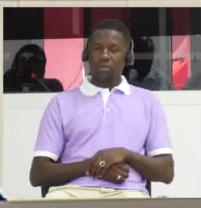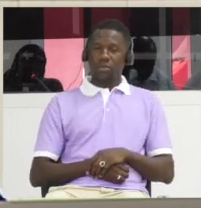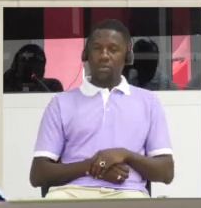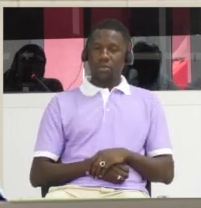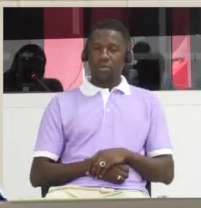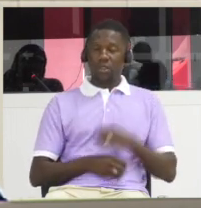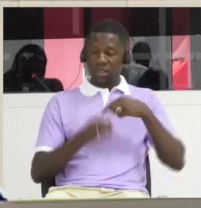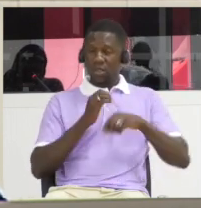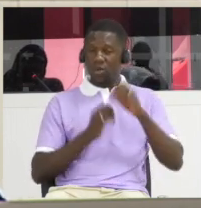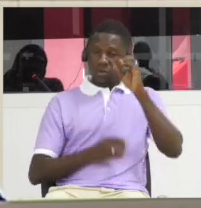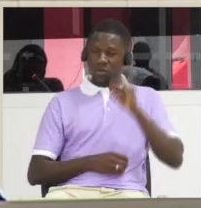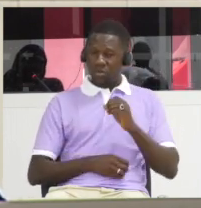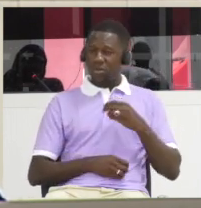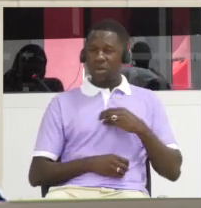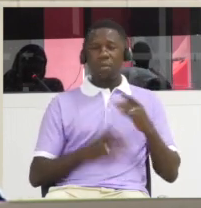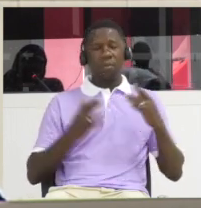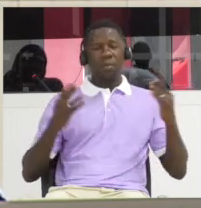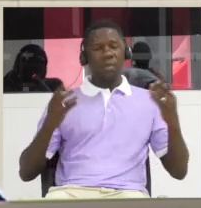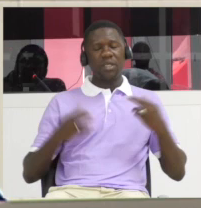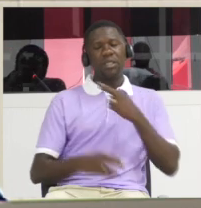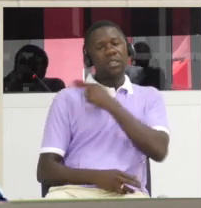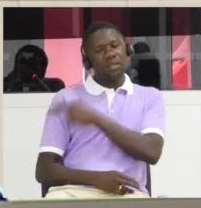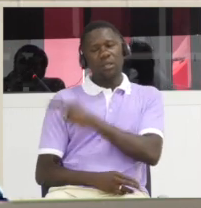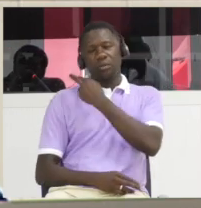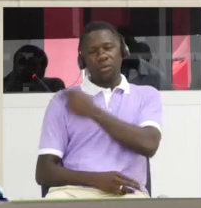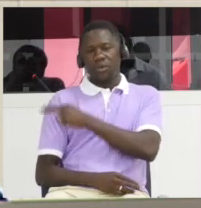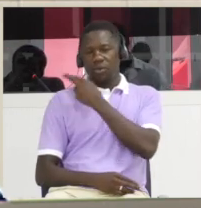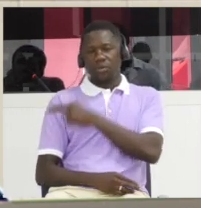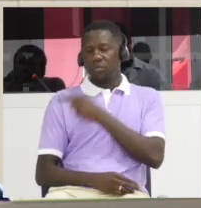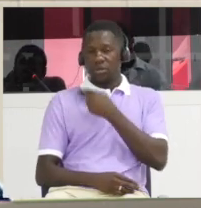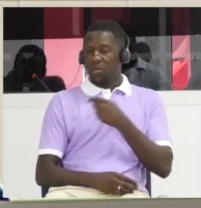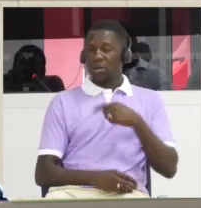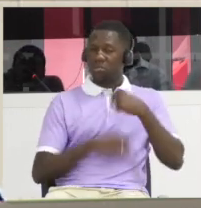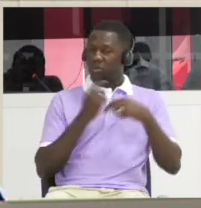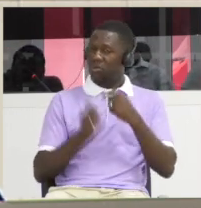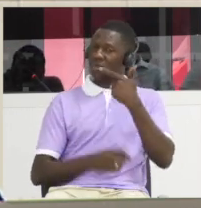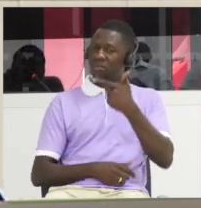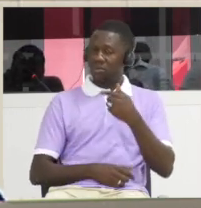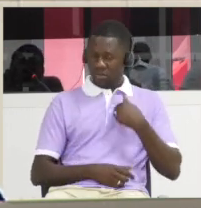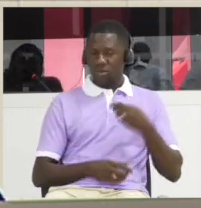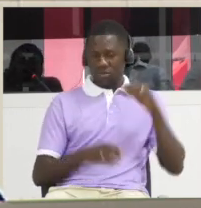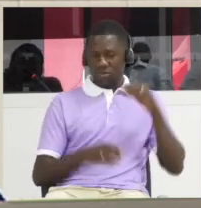mass retirement of permanent secretaries, about 7, and I was one of them.